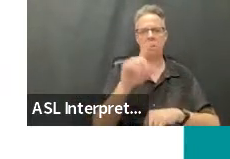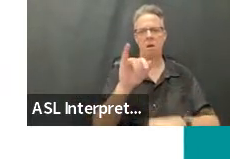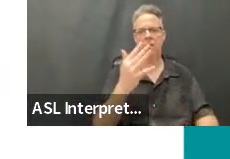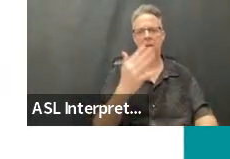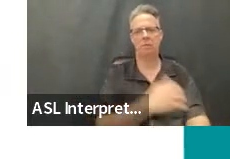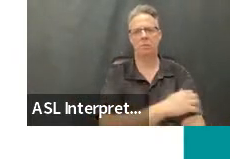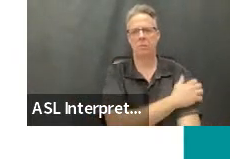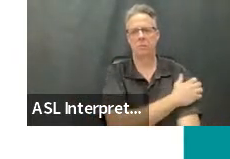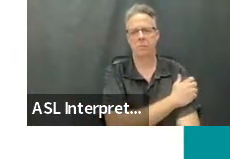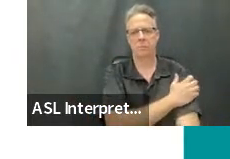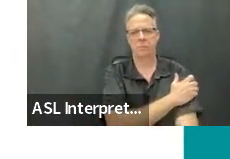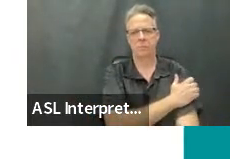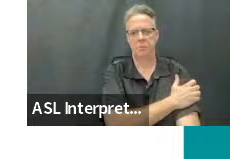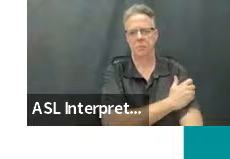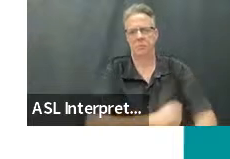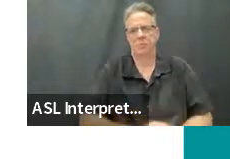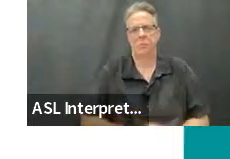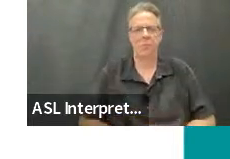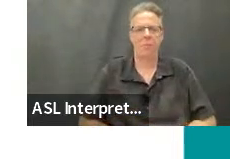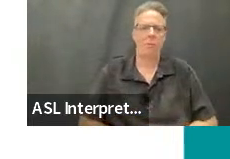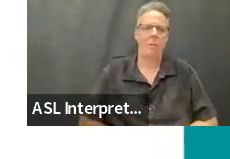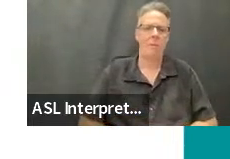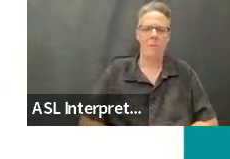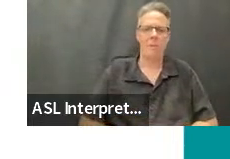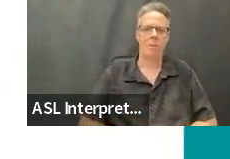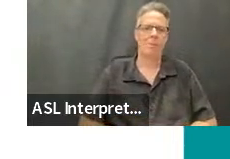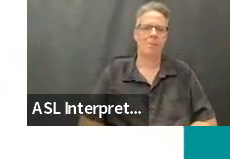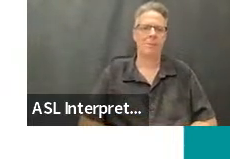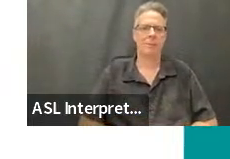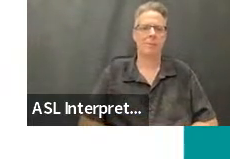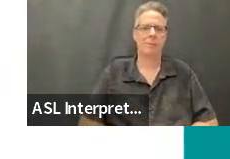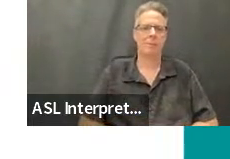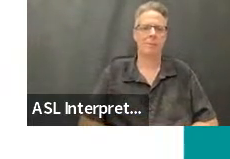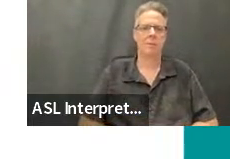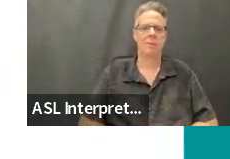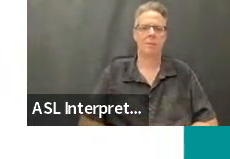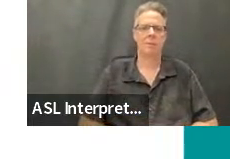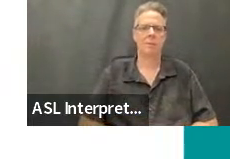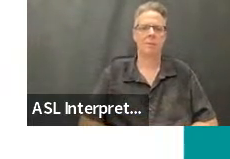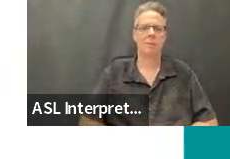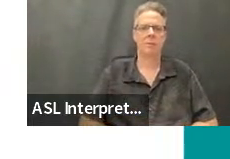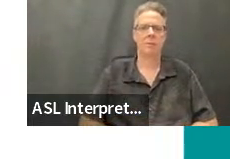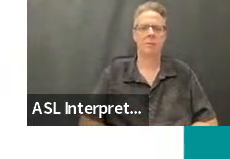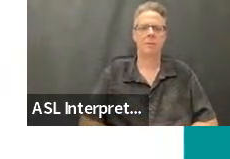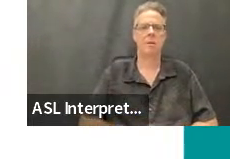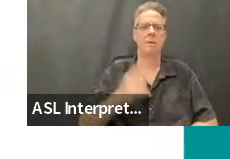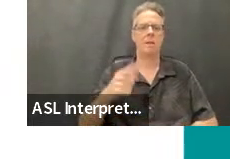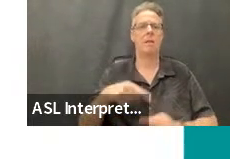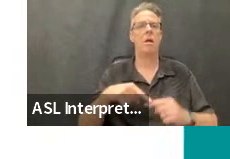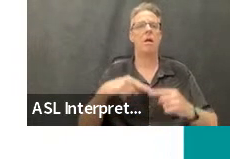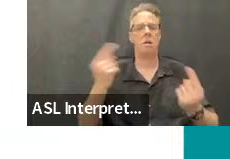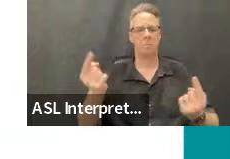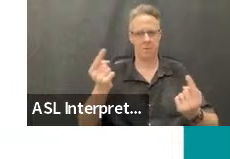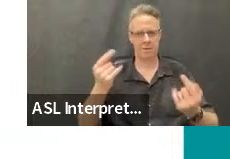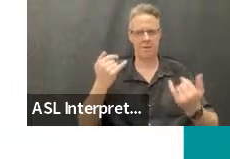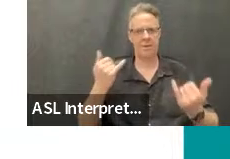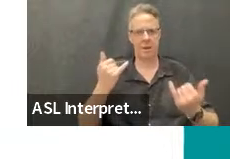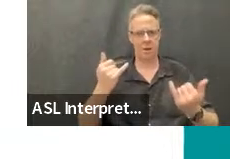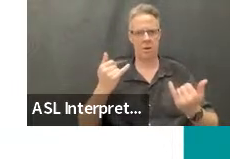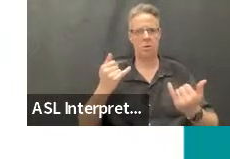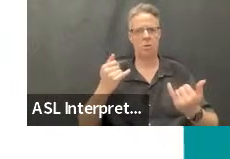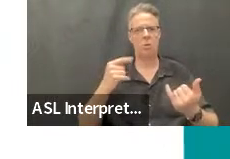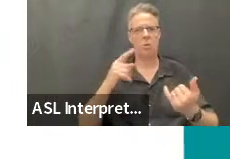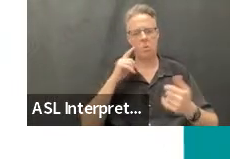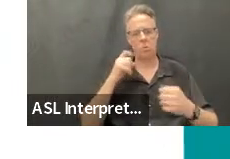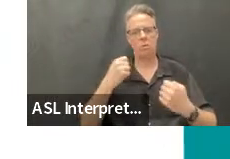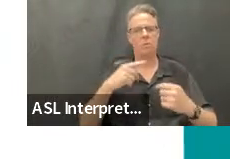interchanges. Next graphic, please. So this is a similar case, but this is the opposite direction. This is looking northbound